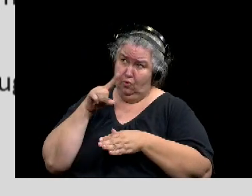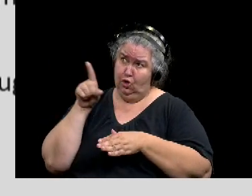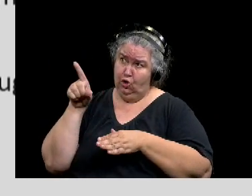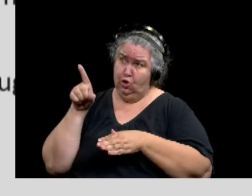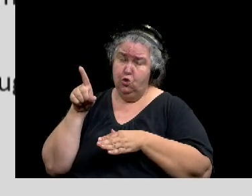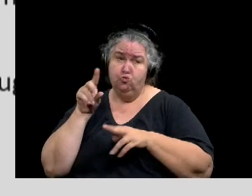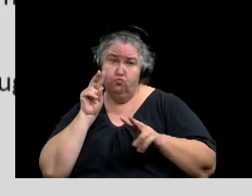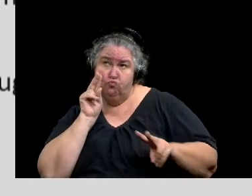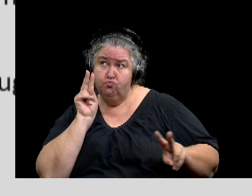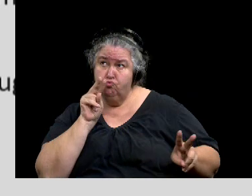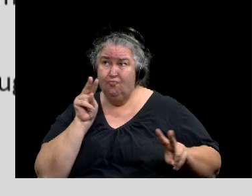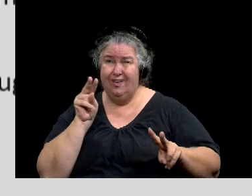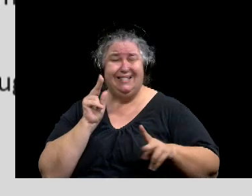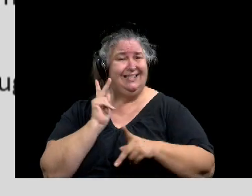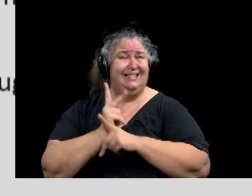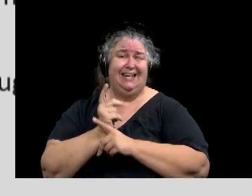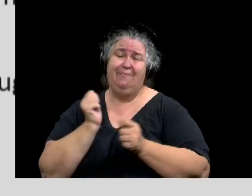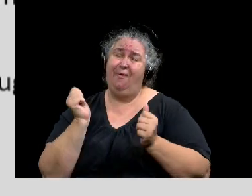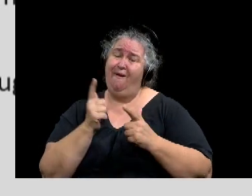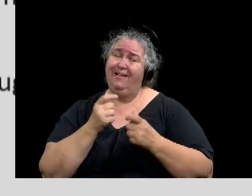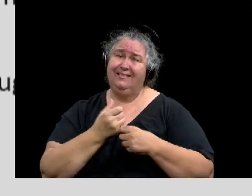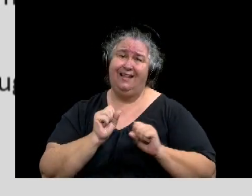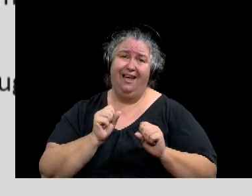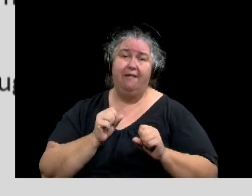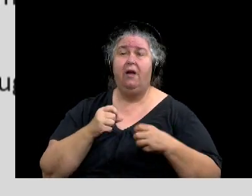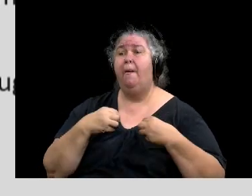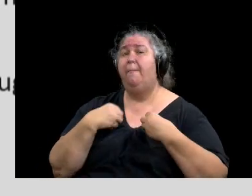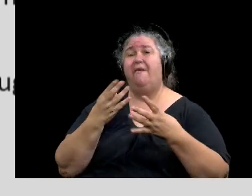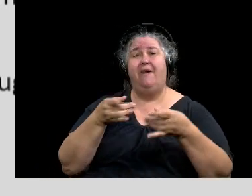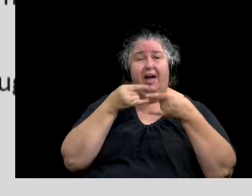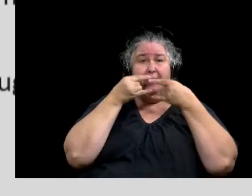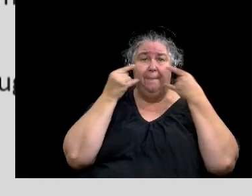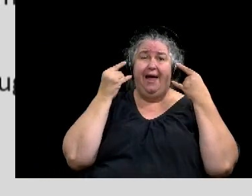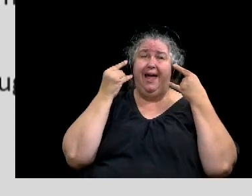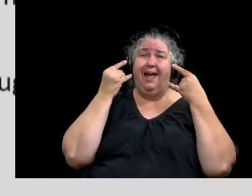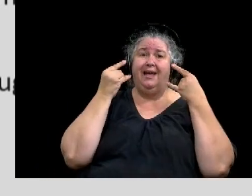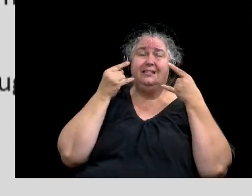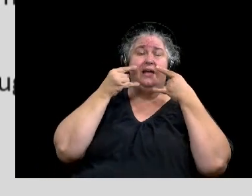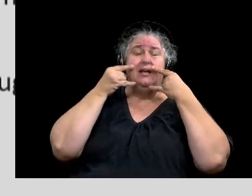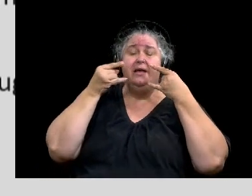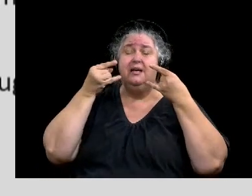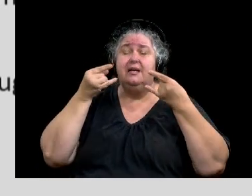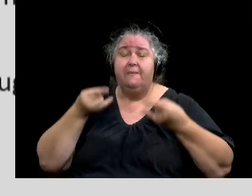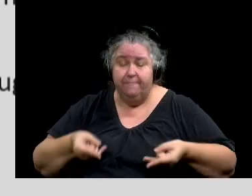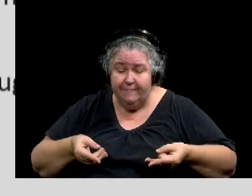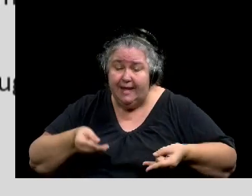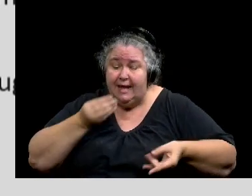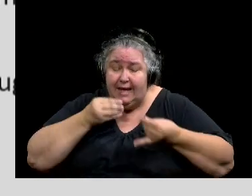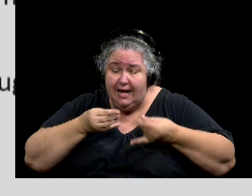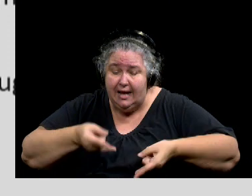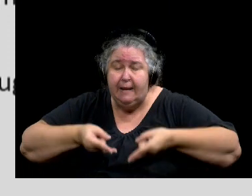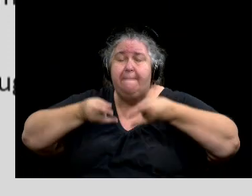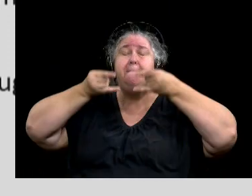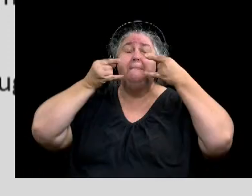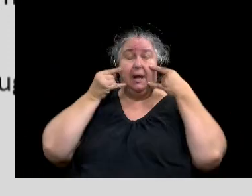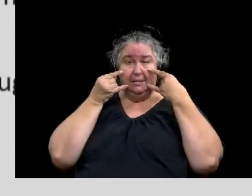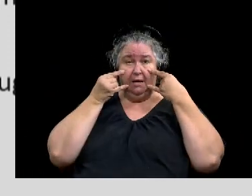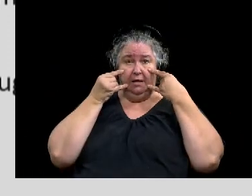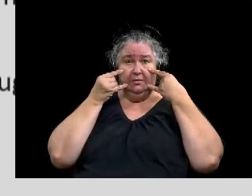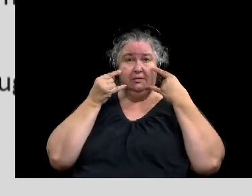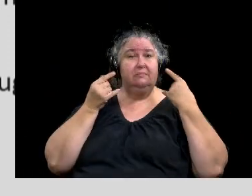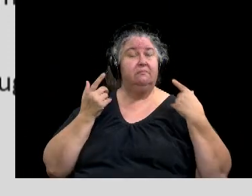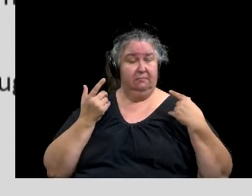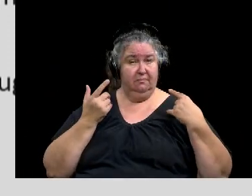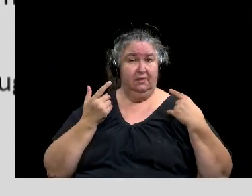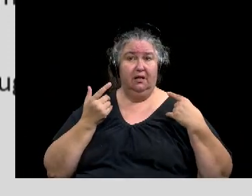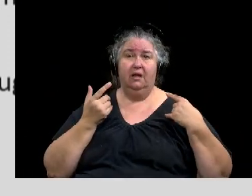keep everyone safe. Provide masks. Don't unmask till it's time to eat. Remask after meals. And for